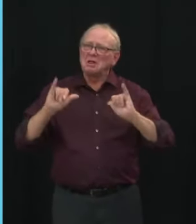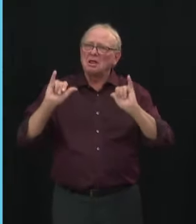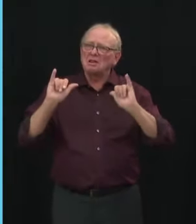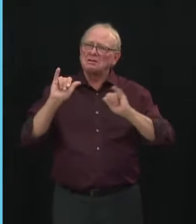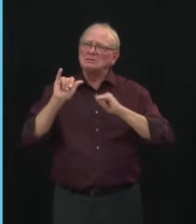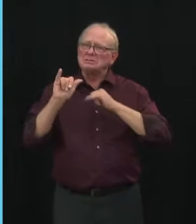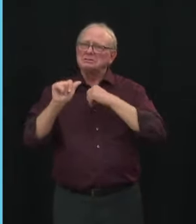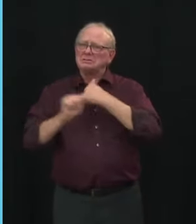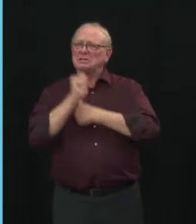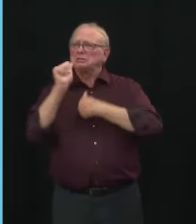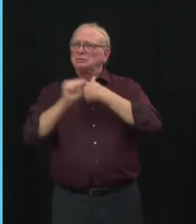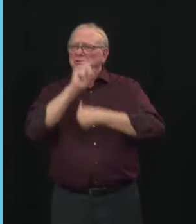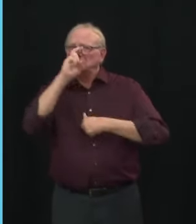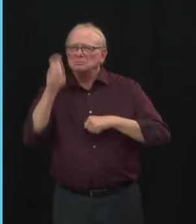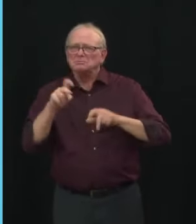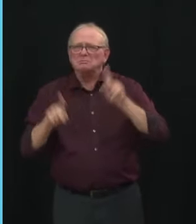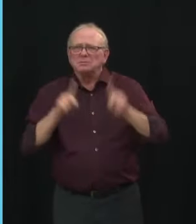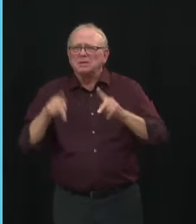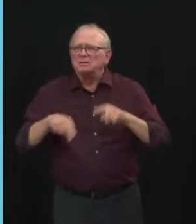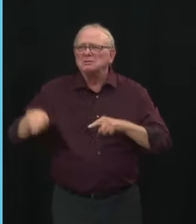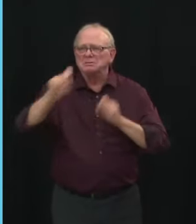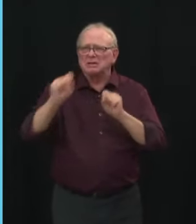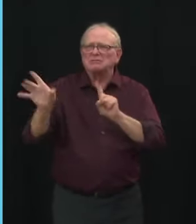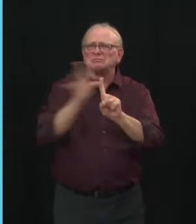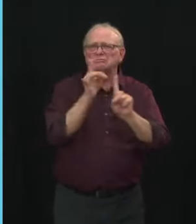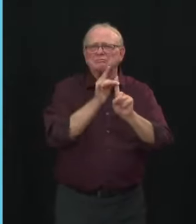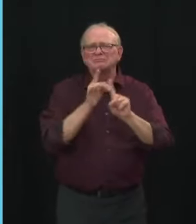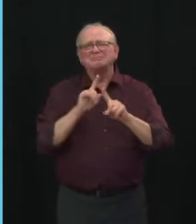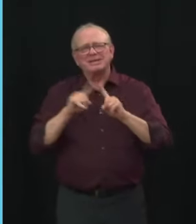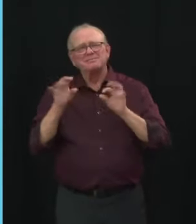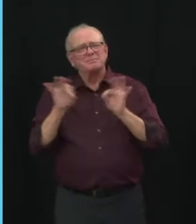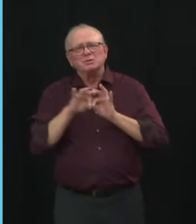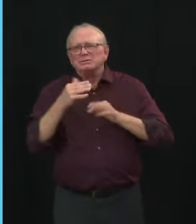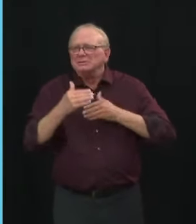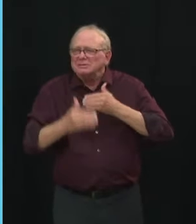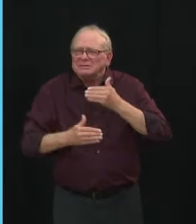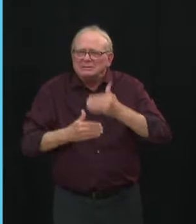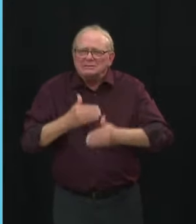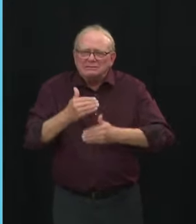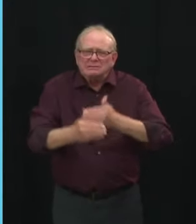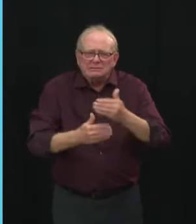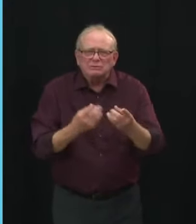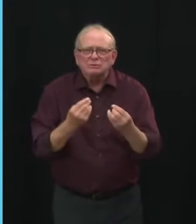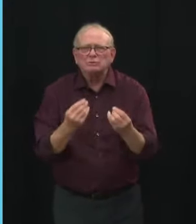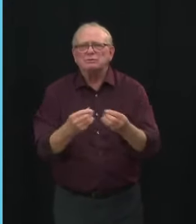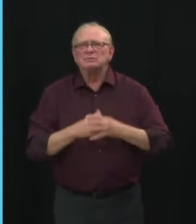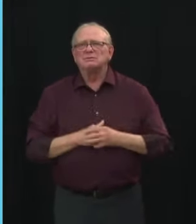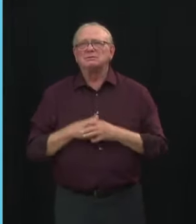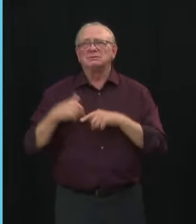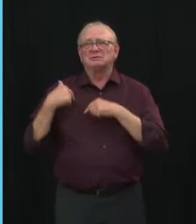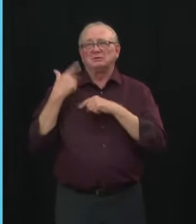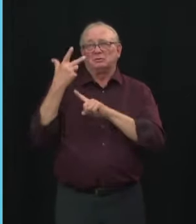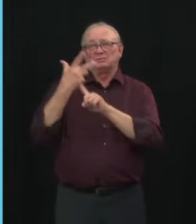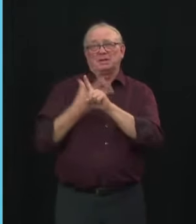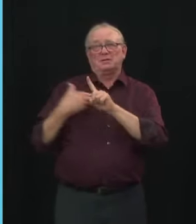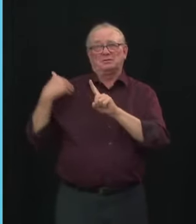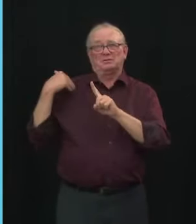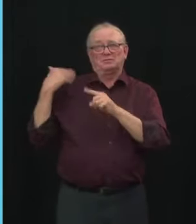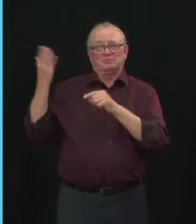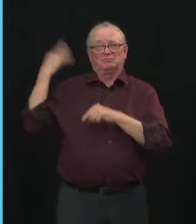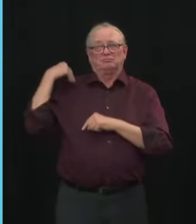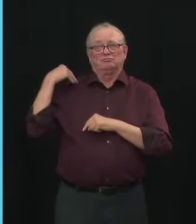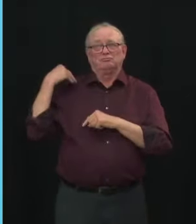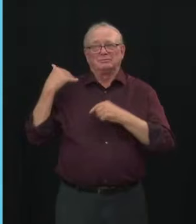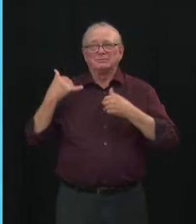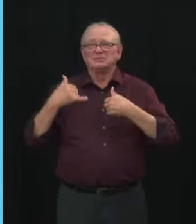way, and we're going to keep moving forward. Just 3 months ago, we were living with restrictions on social interactions and